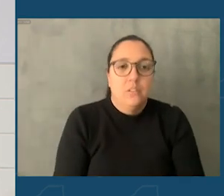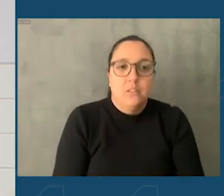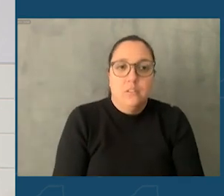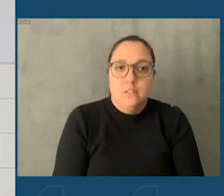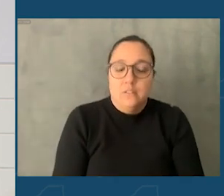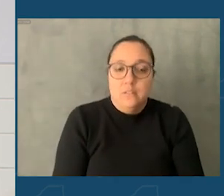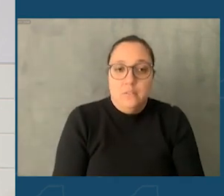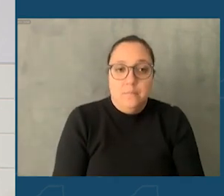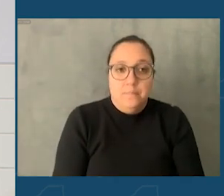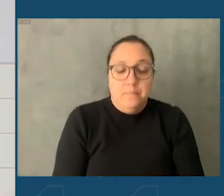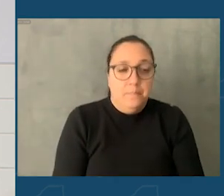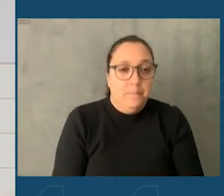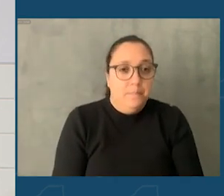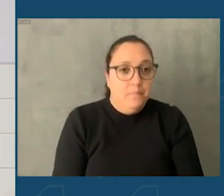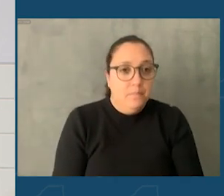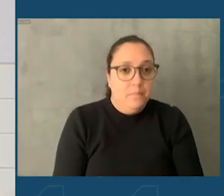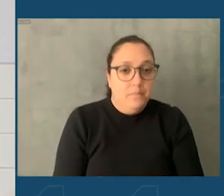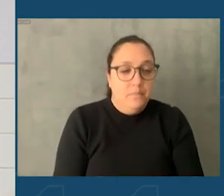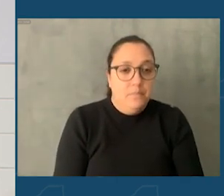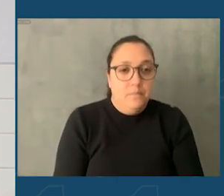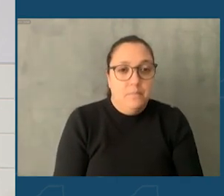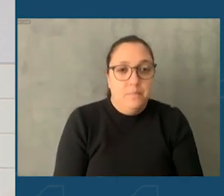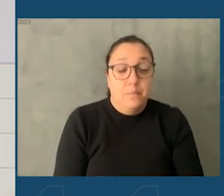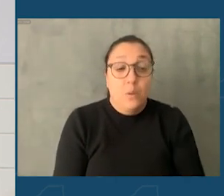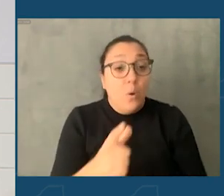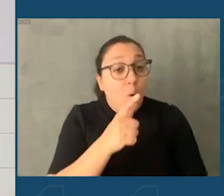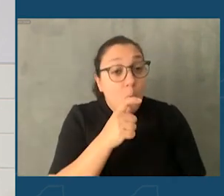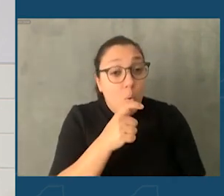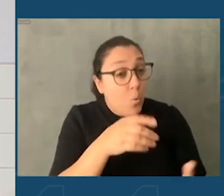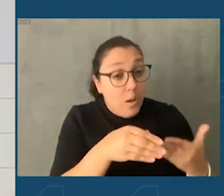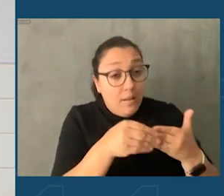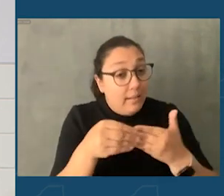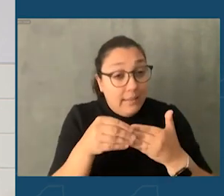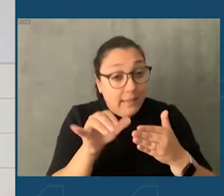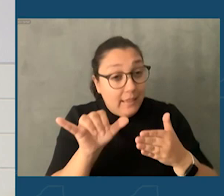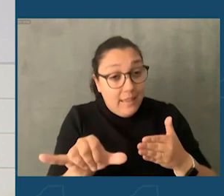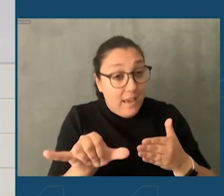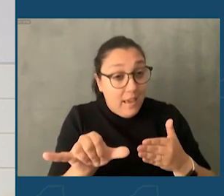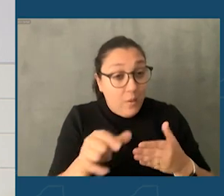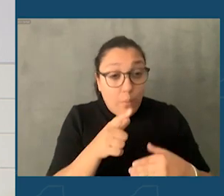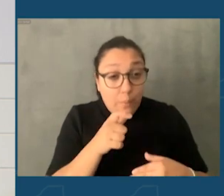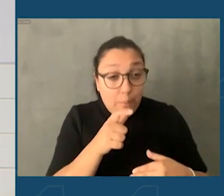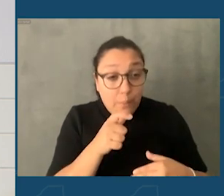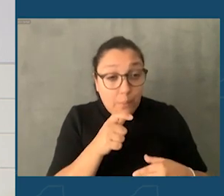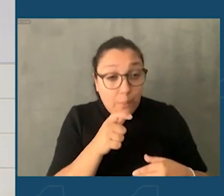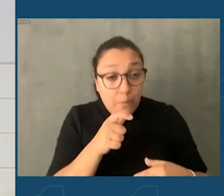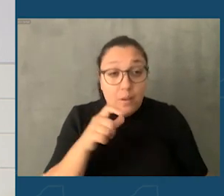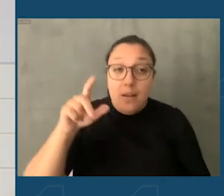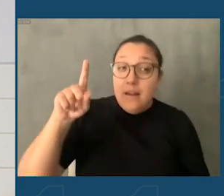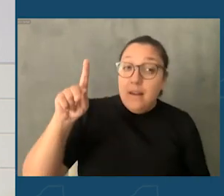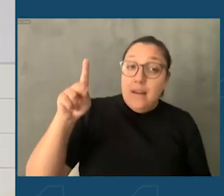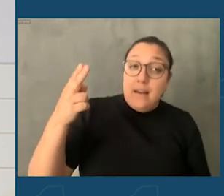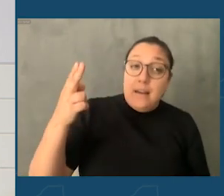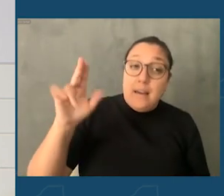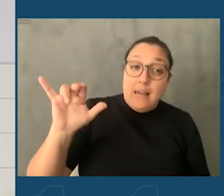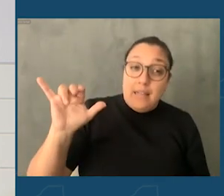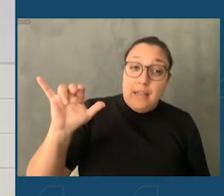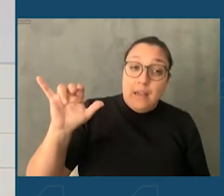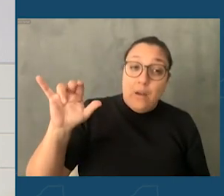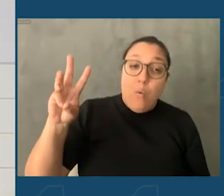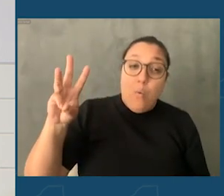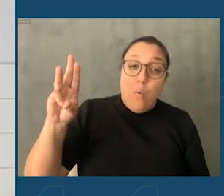fronts is my good friend and a great New Yorker, Kathy Wow from the partnership.